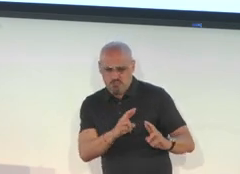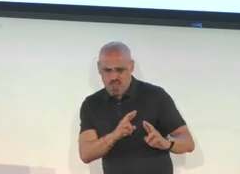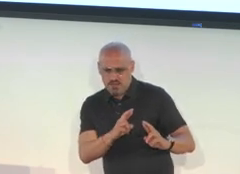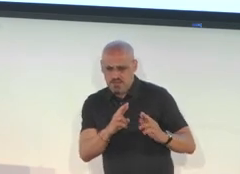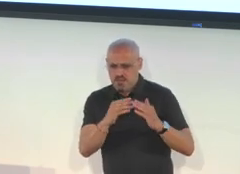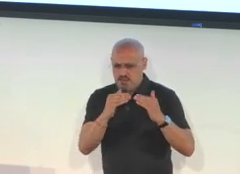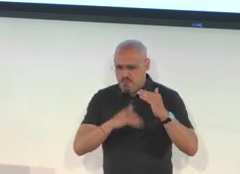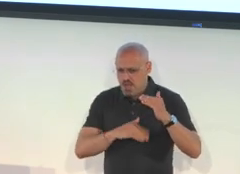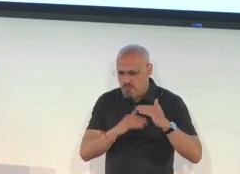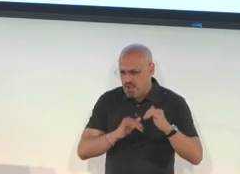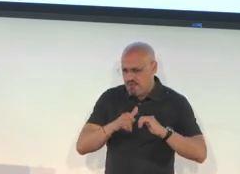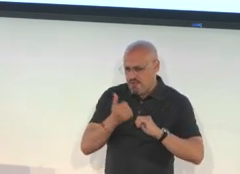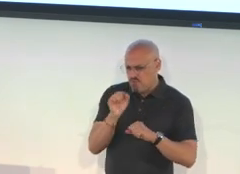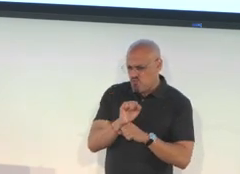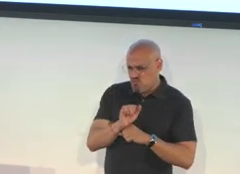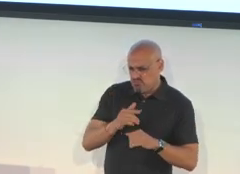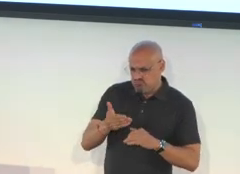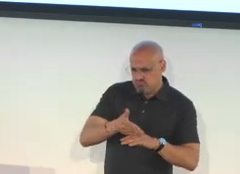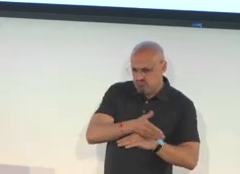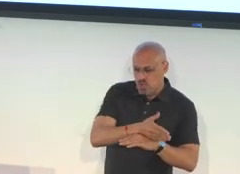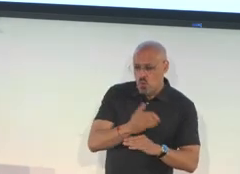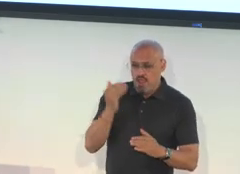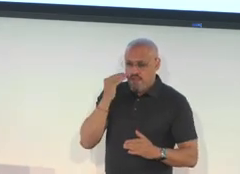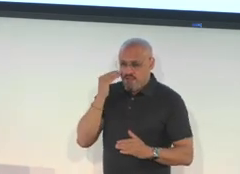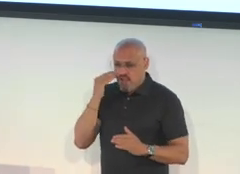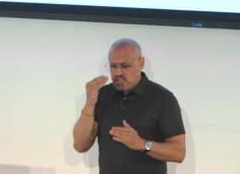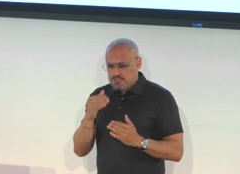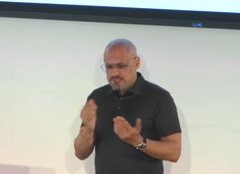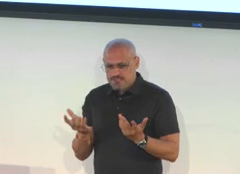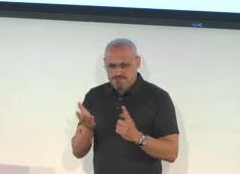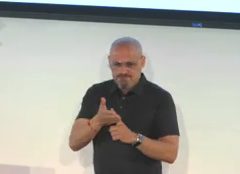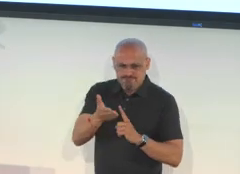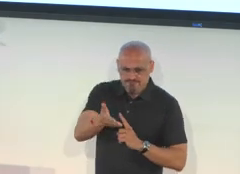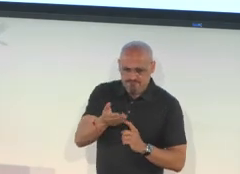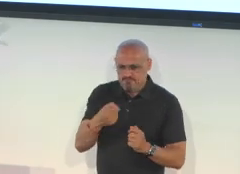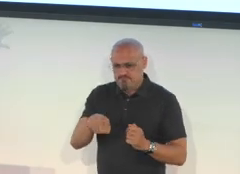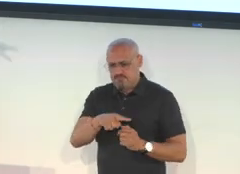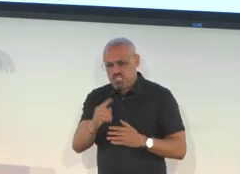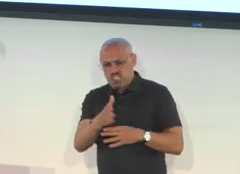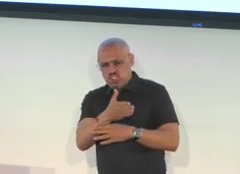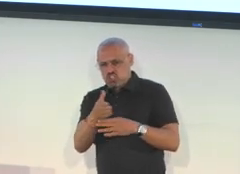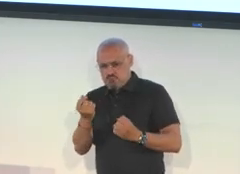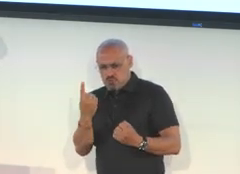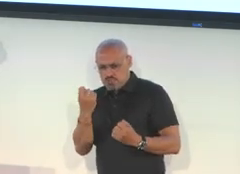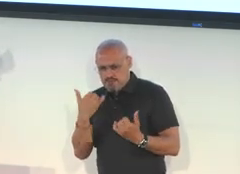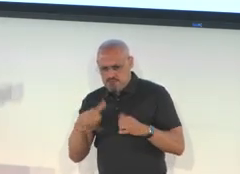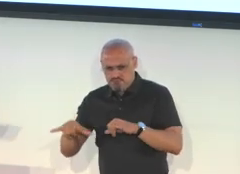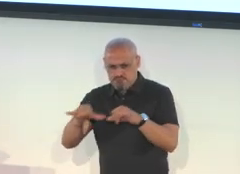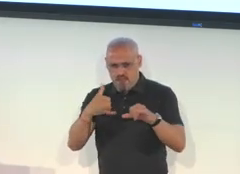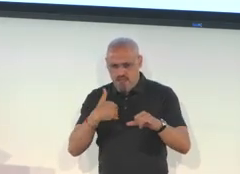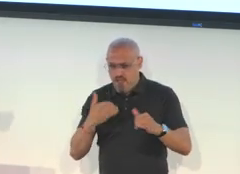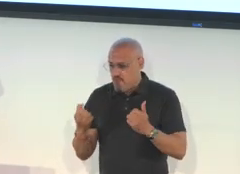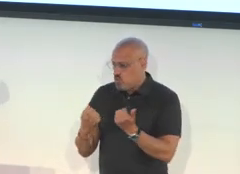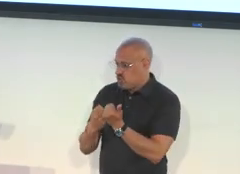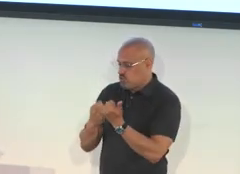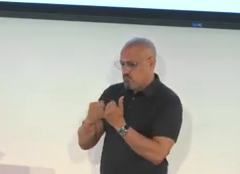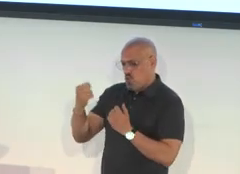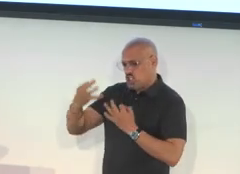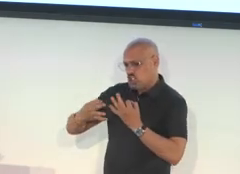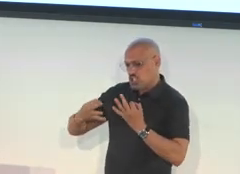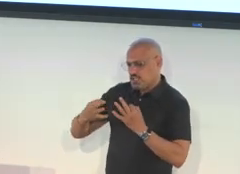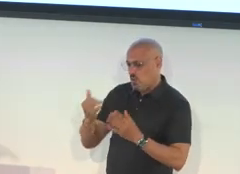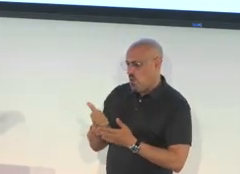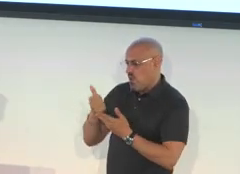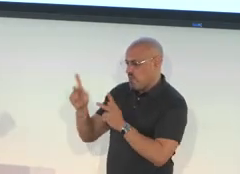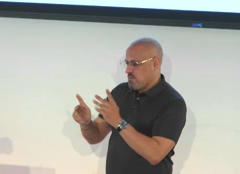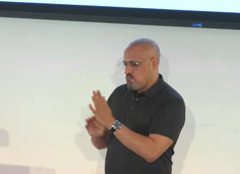harmful externalities. We consciously center values. We create a shared understanding. We support fairness and justice, and we help people to